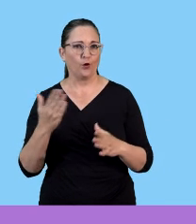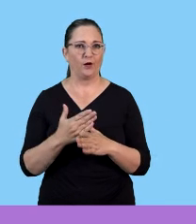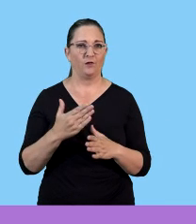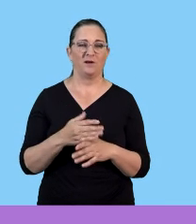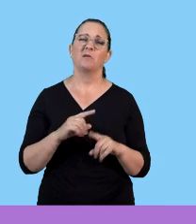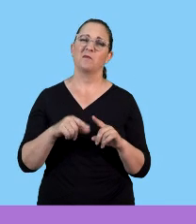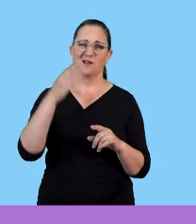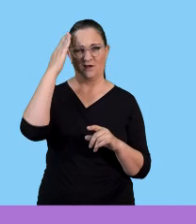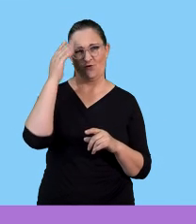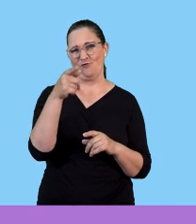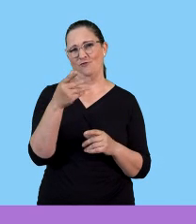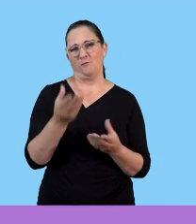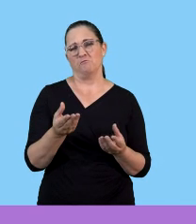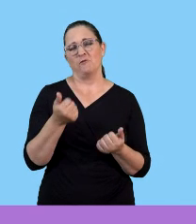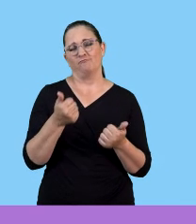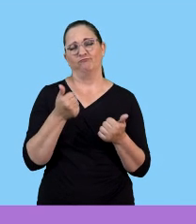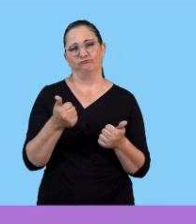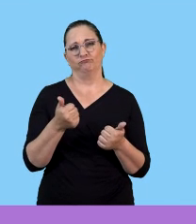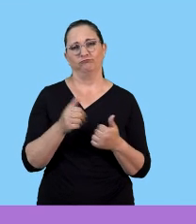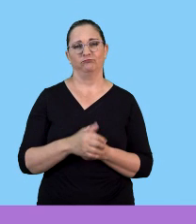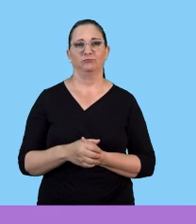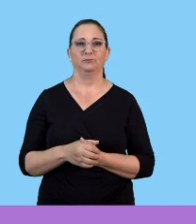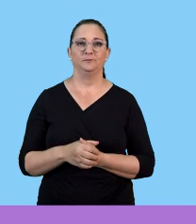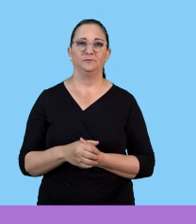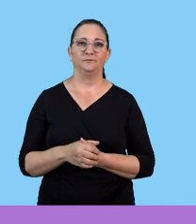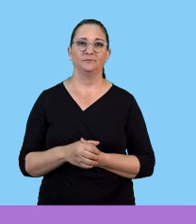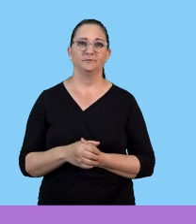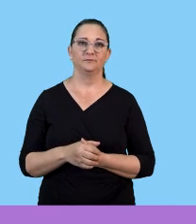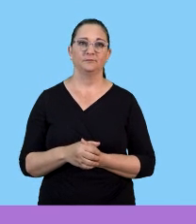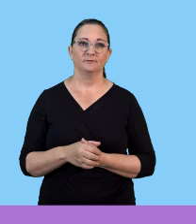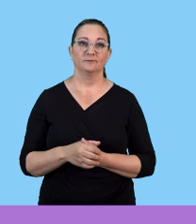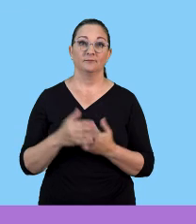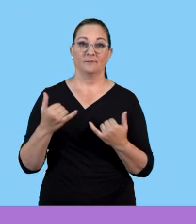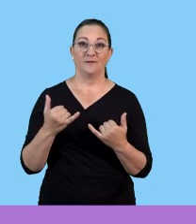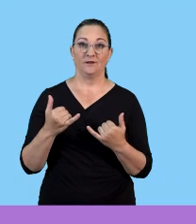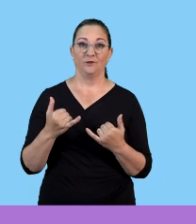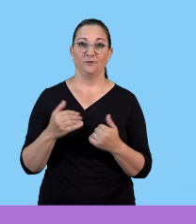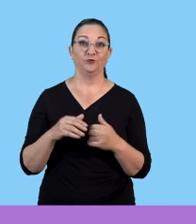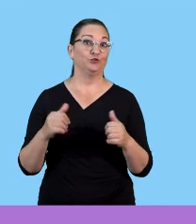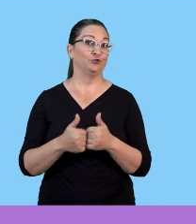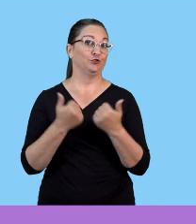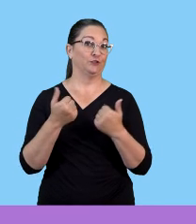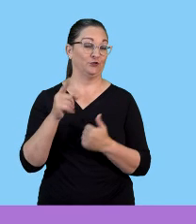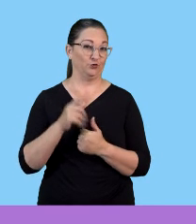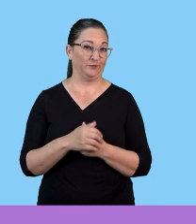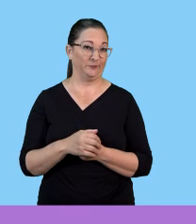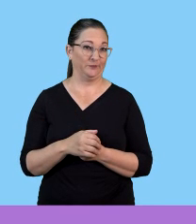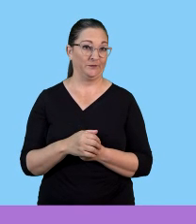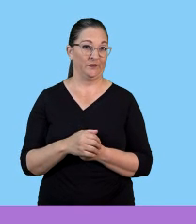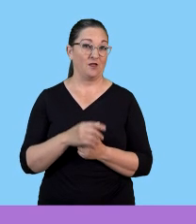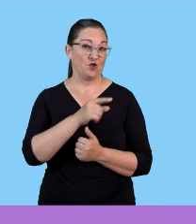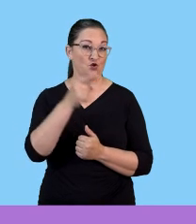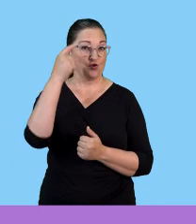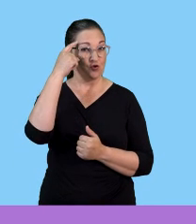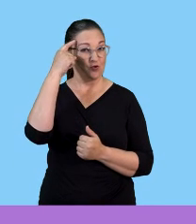that stuff. But I know you guys got this. I believe in you guys. Now, the challenge. Can you